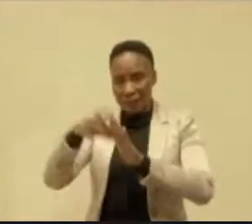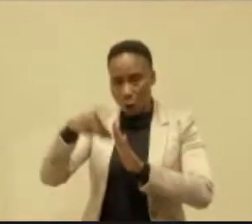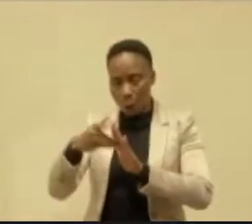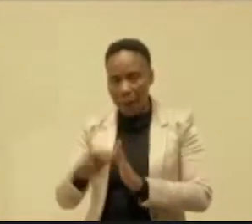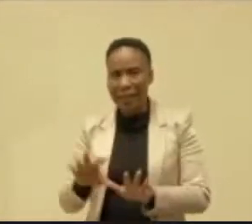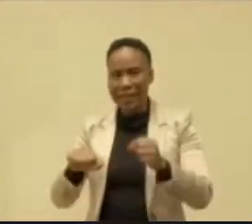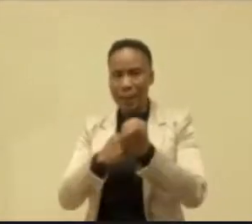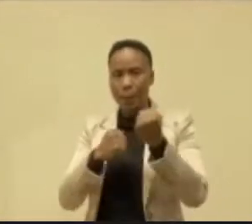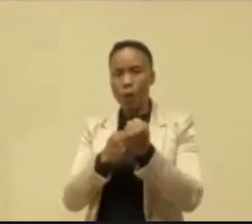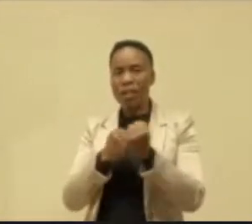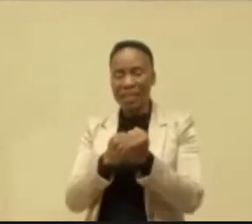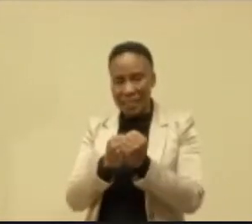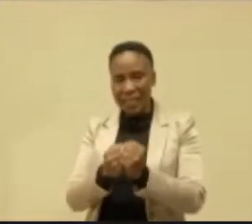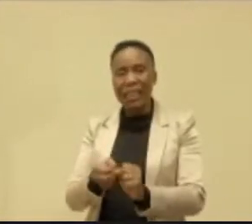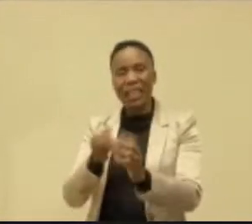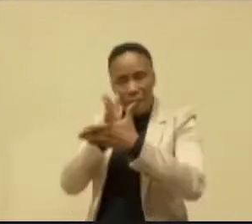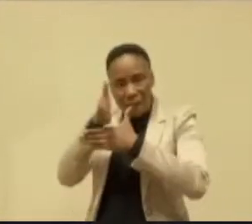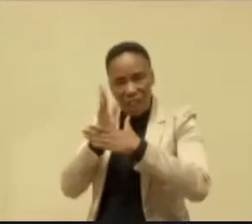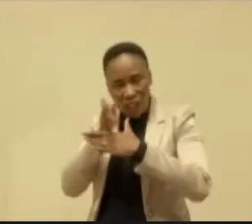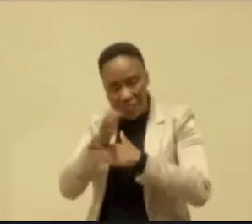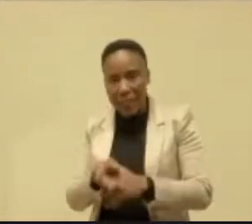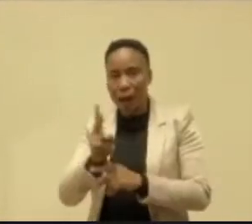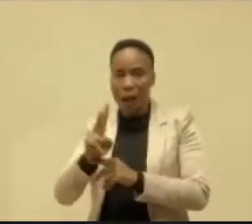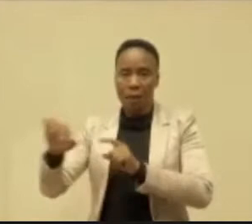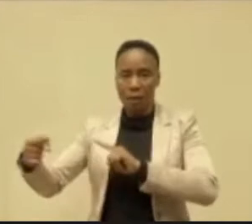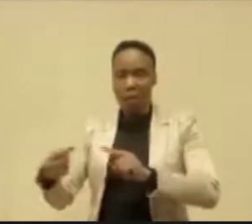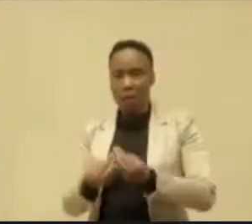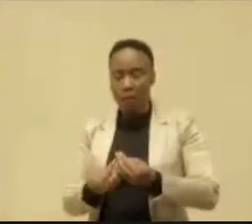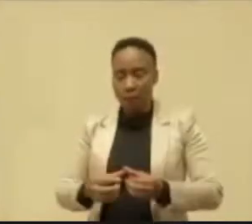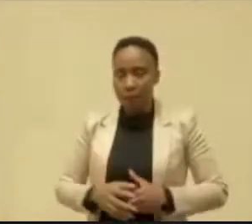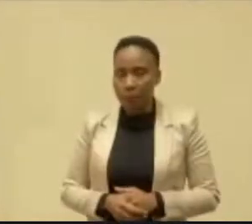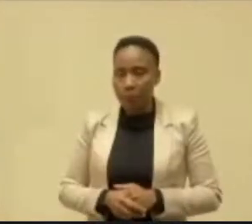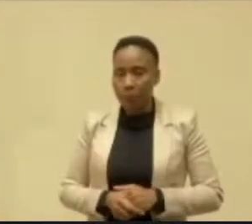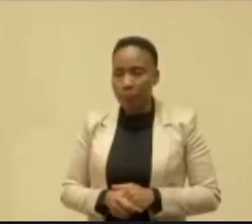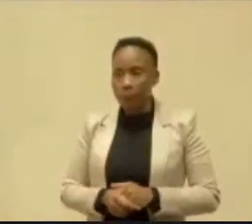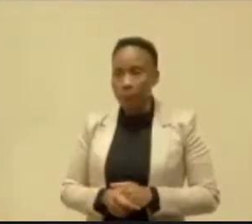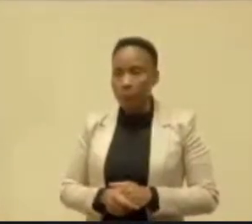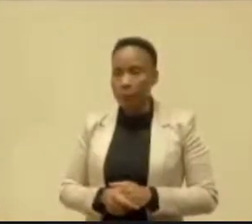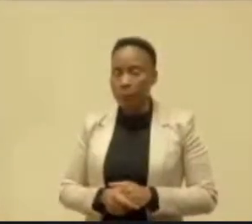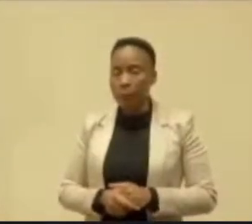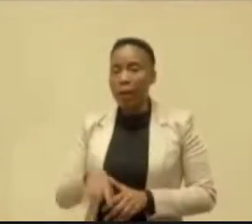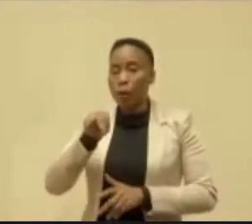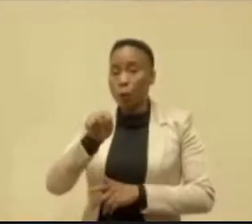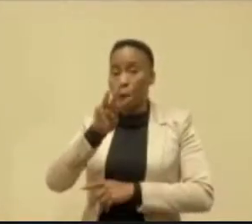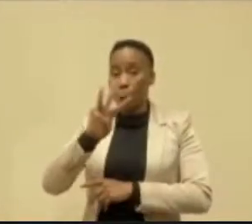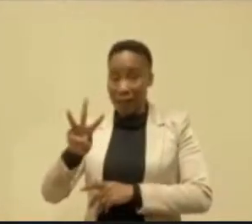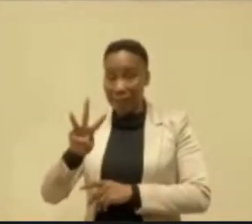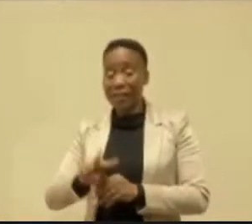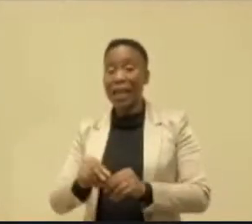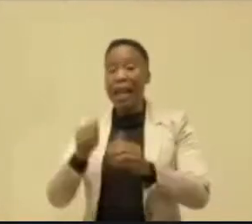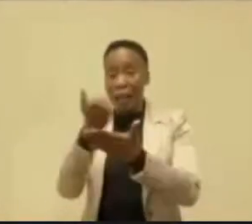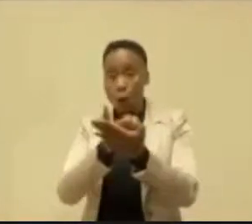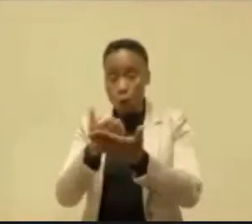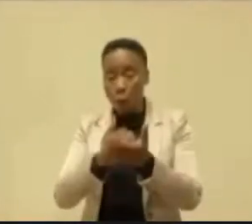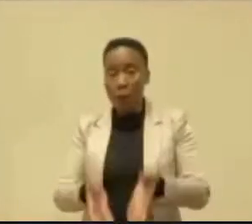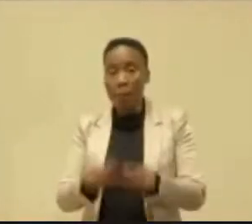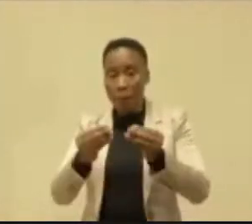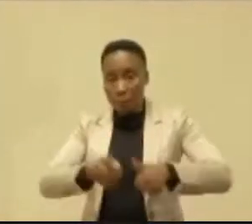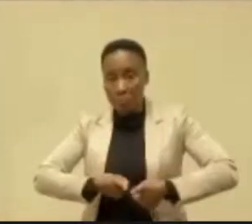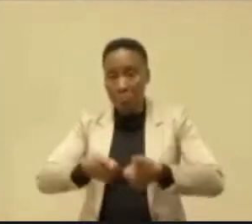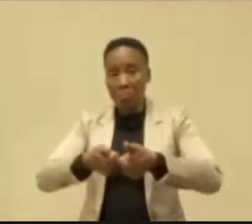interventions as well as skills the northwest economic recovery plan stands as